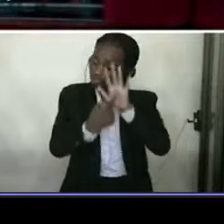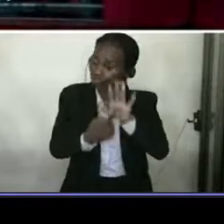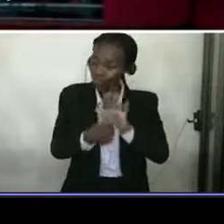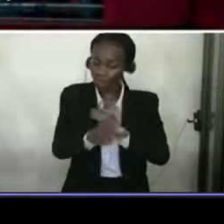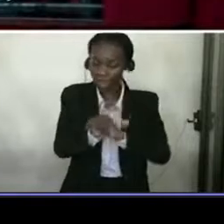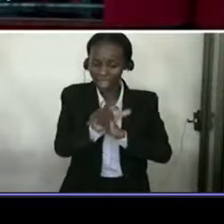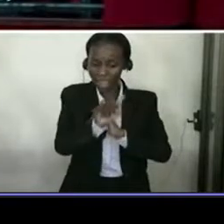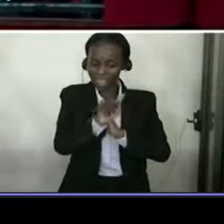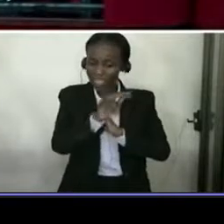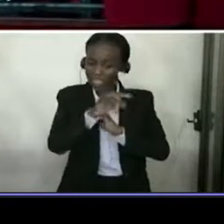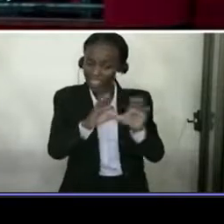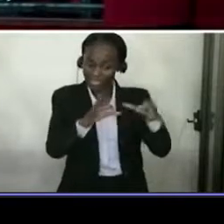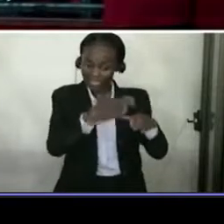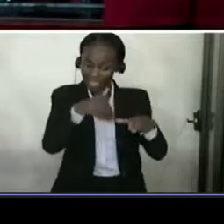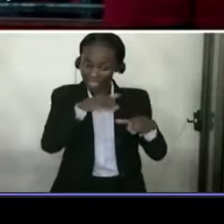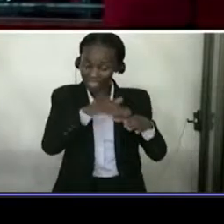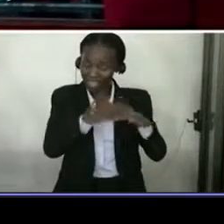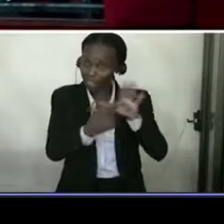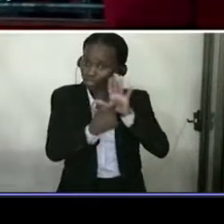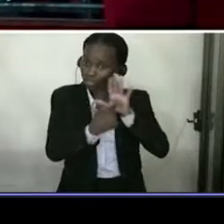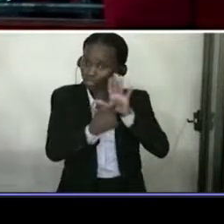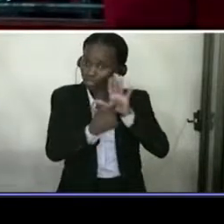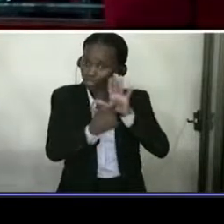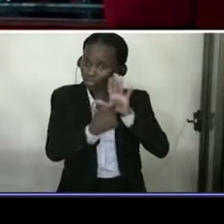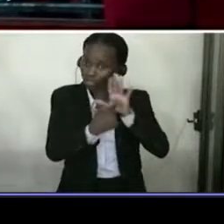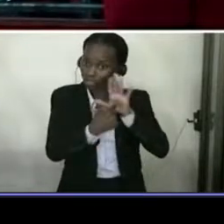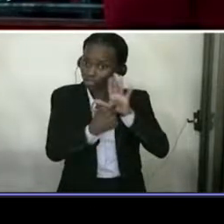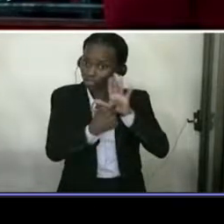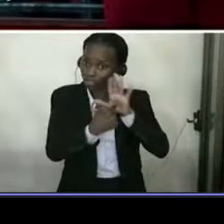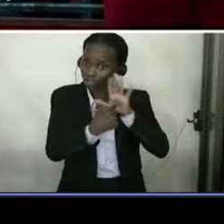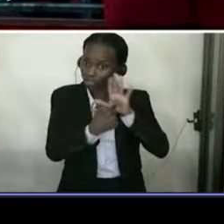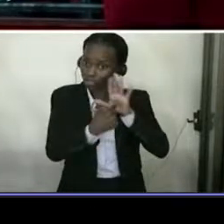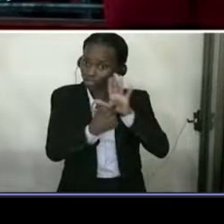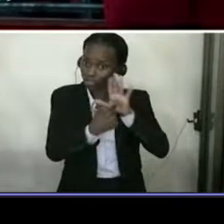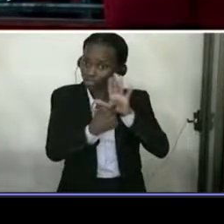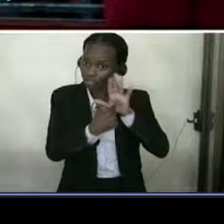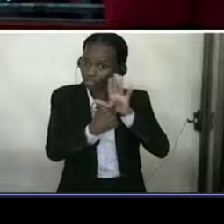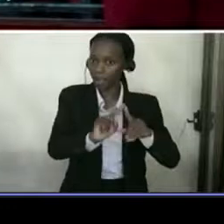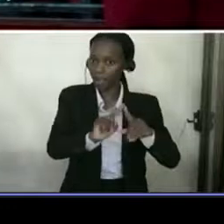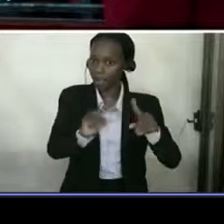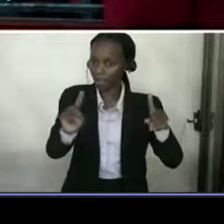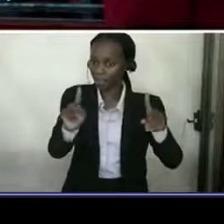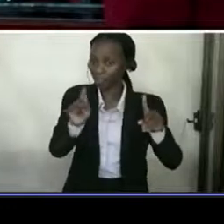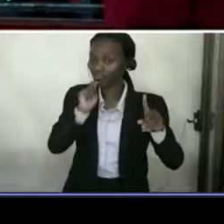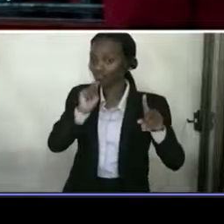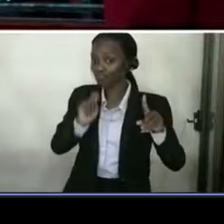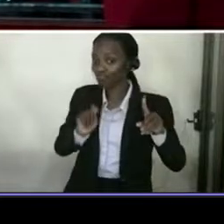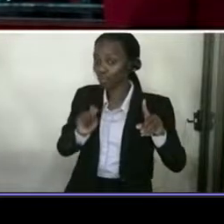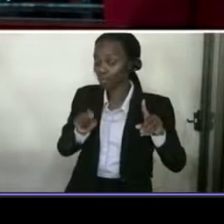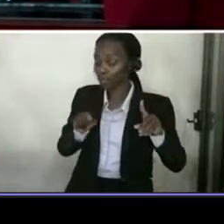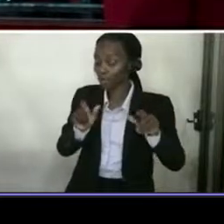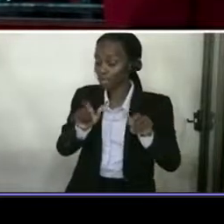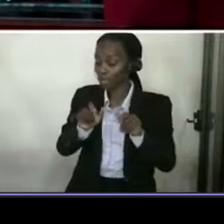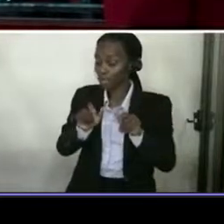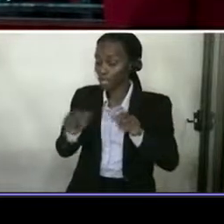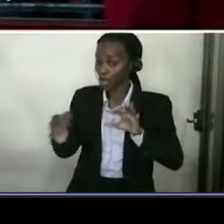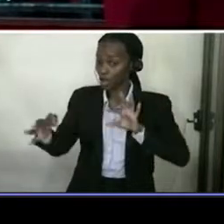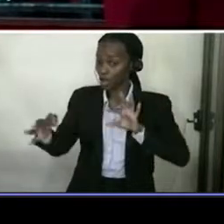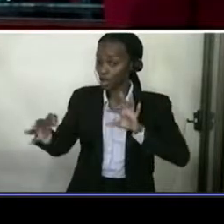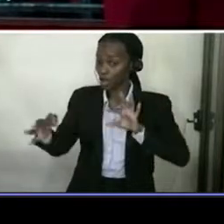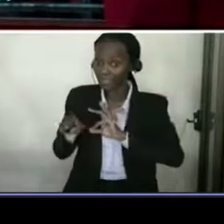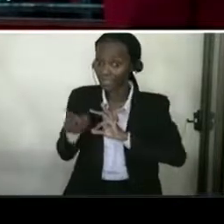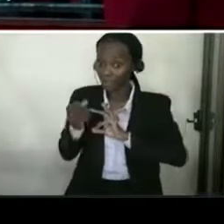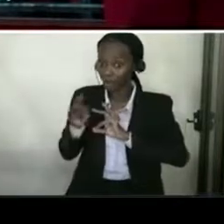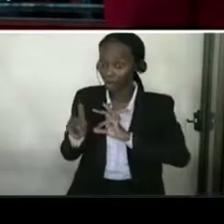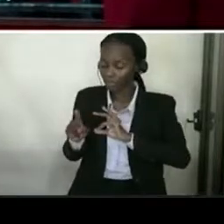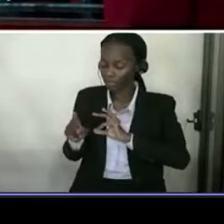organization that is more concerned with self-preservation of its leaders than with meeting the commitments towards the needs of